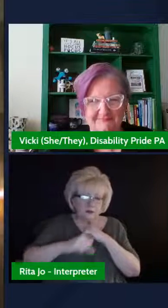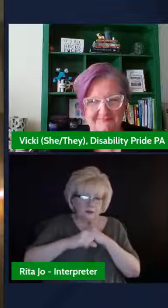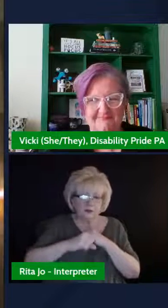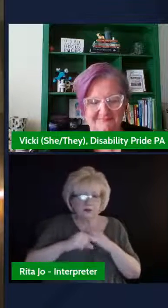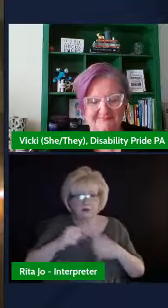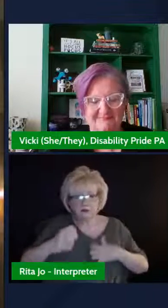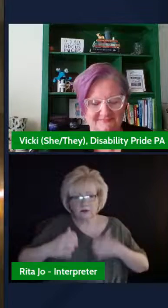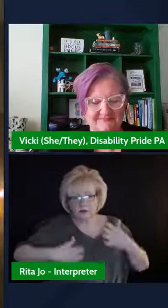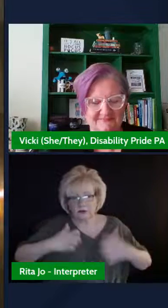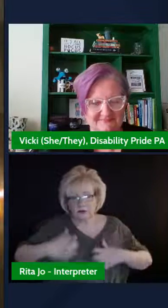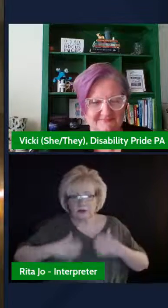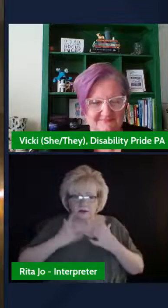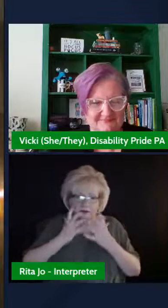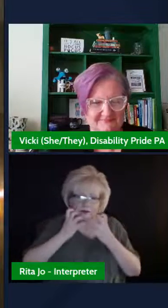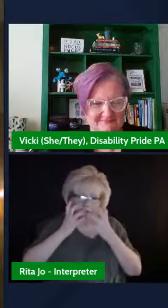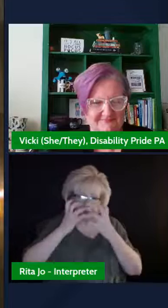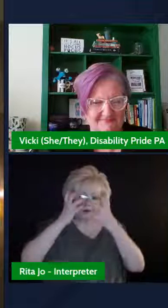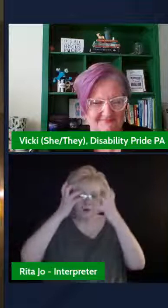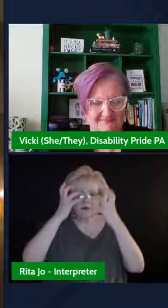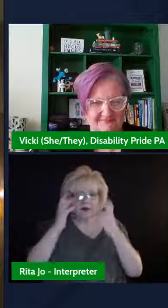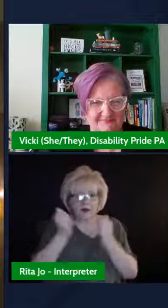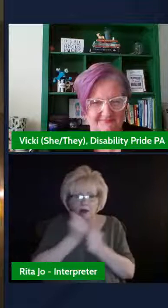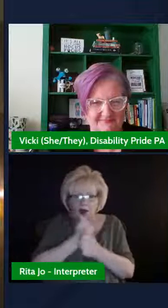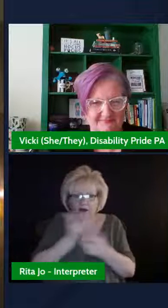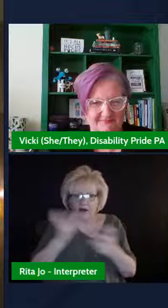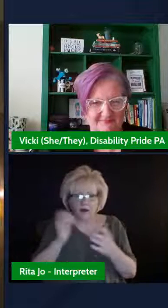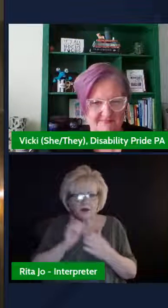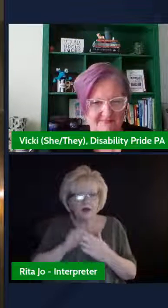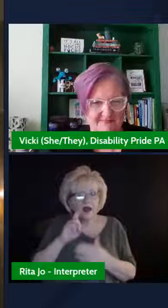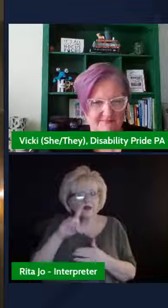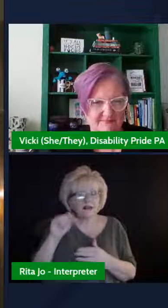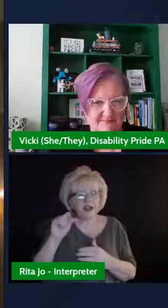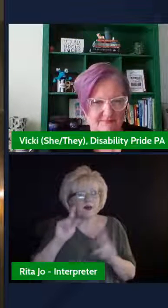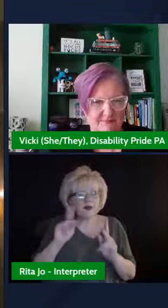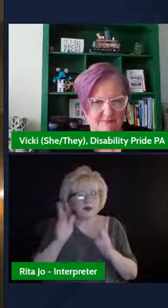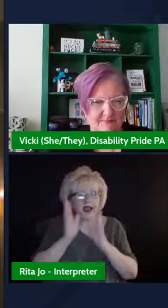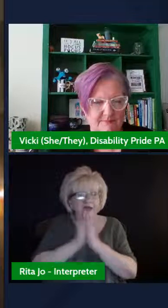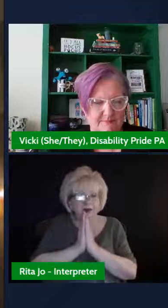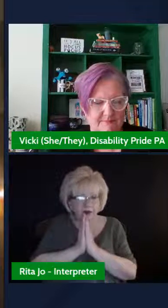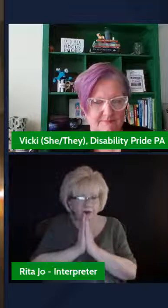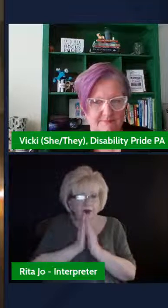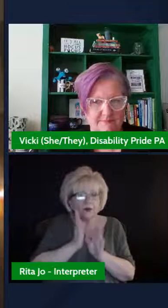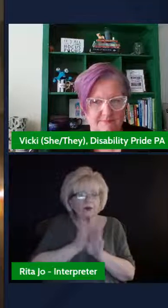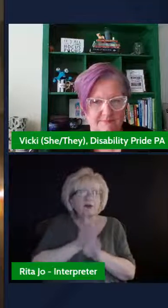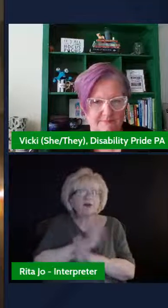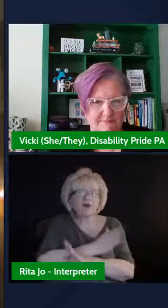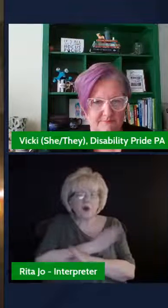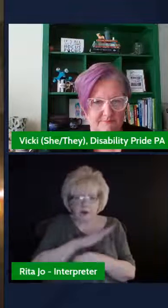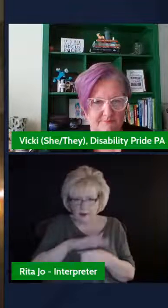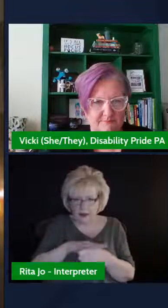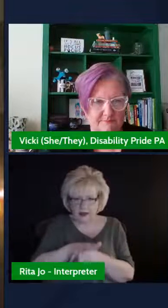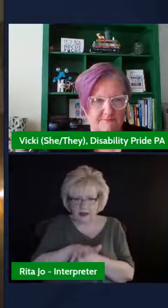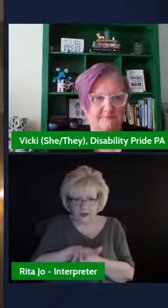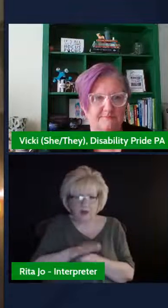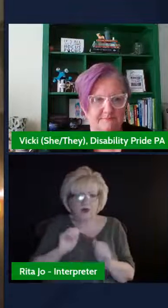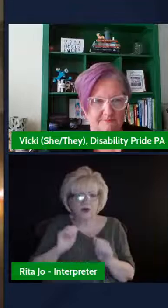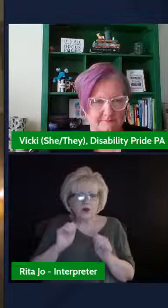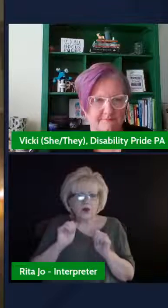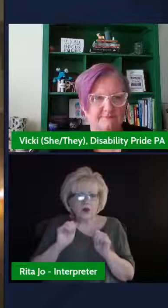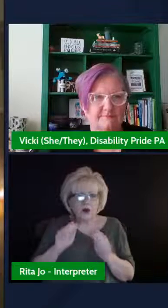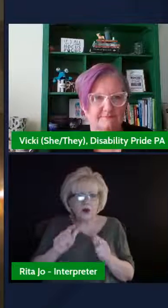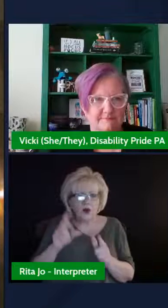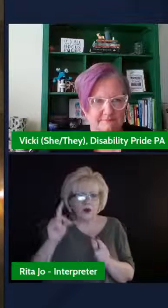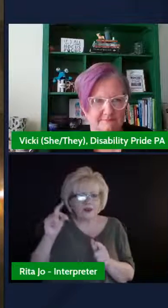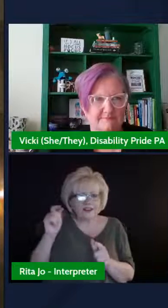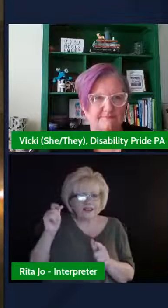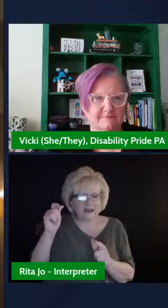angry that everything that disabled people had been asking for prior to the pandemic all of a sudden became